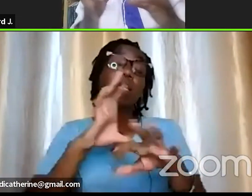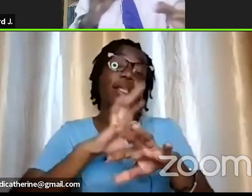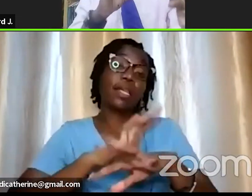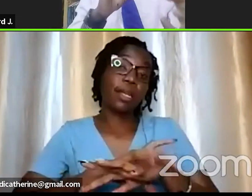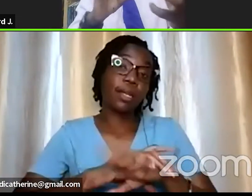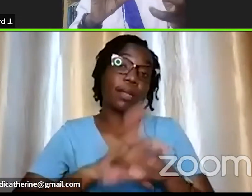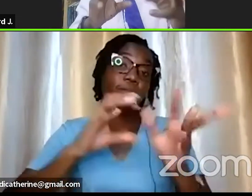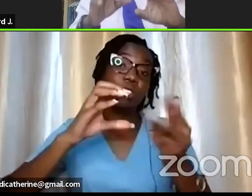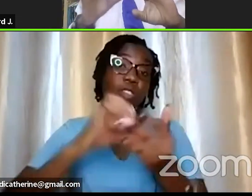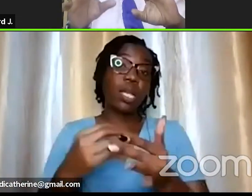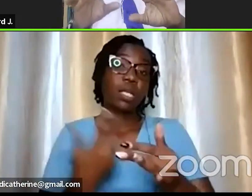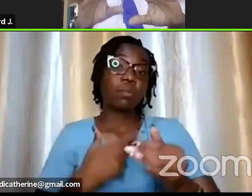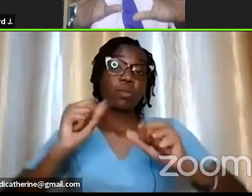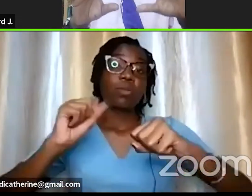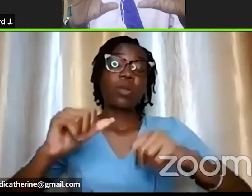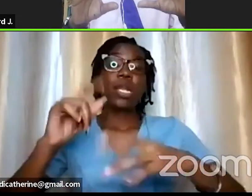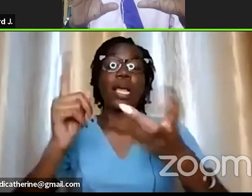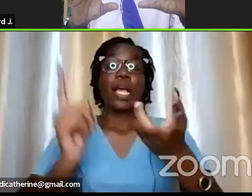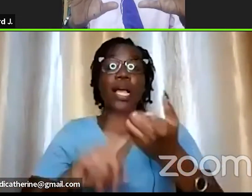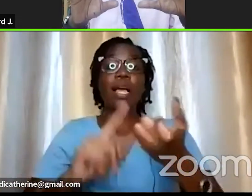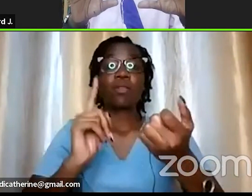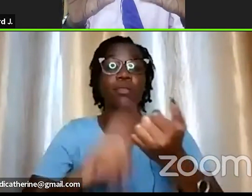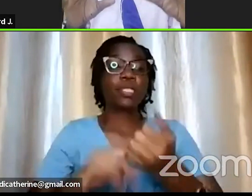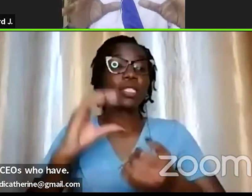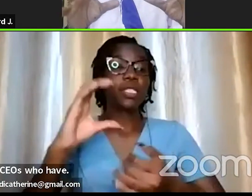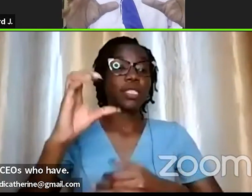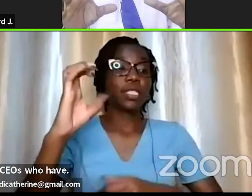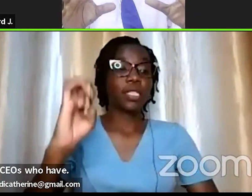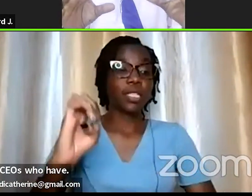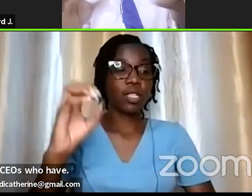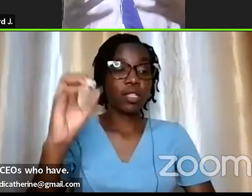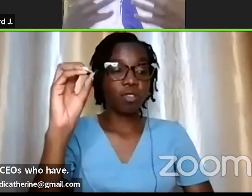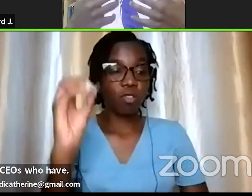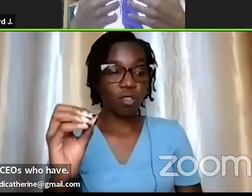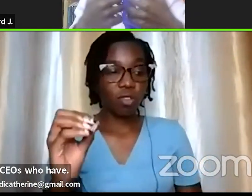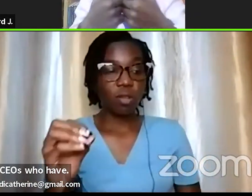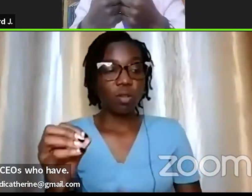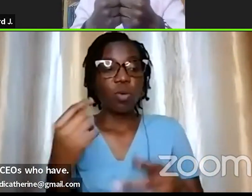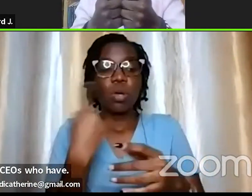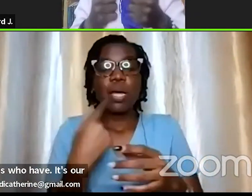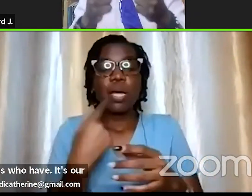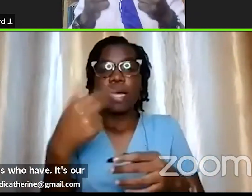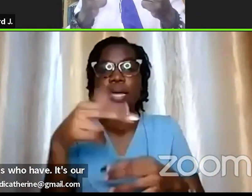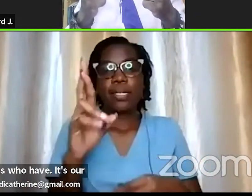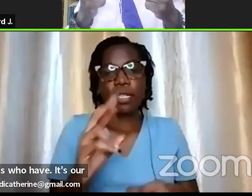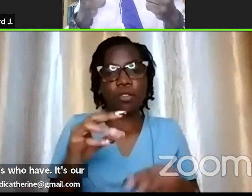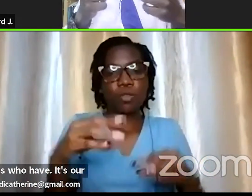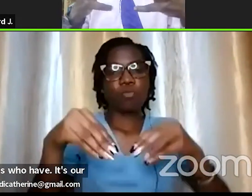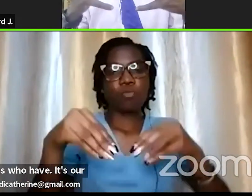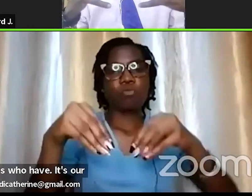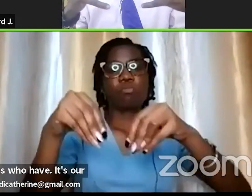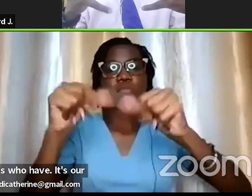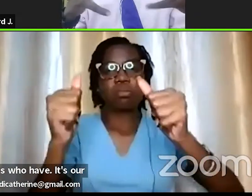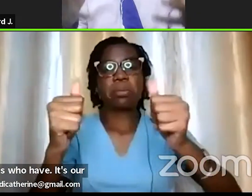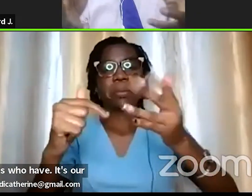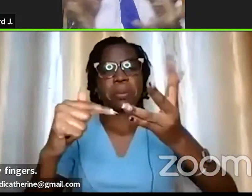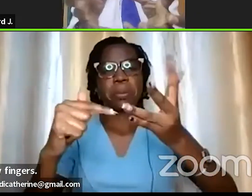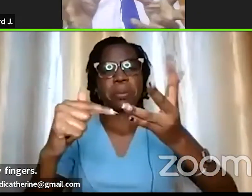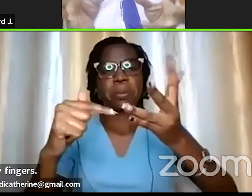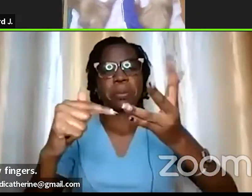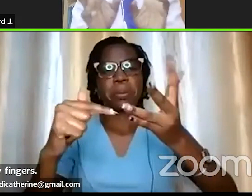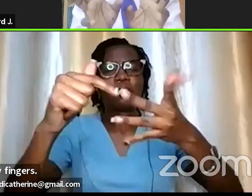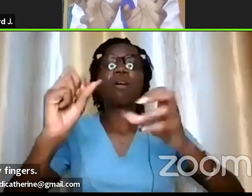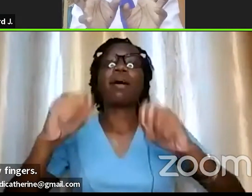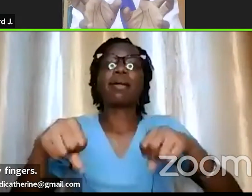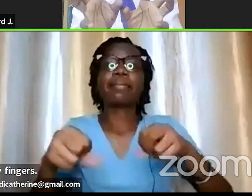can count CEOs who have HR qualifications on my fingers. The boards